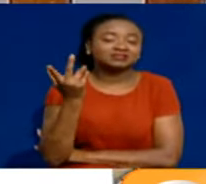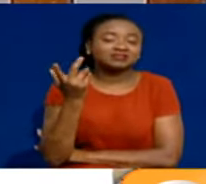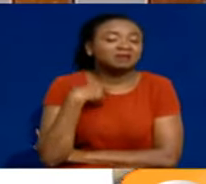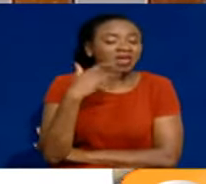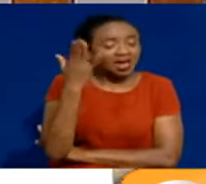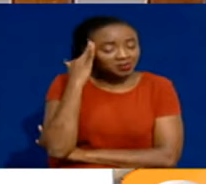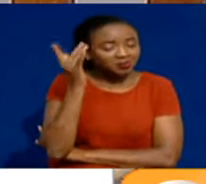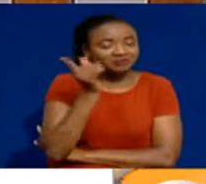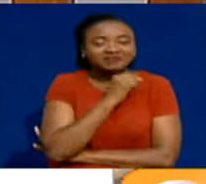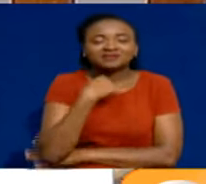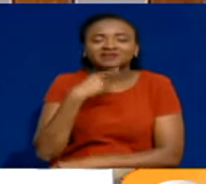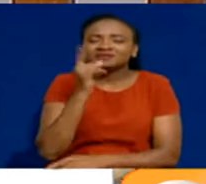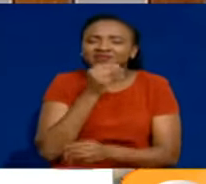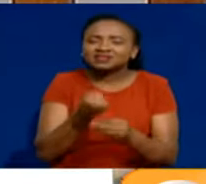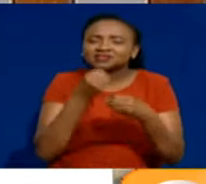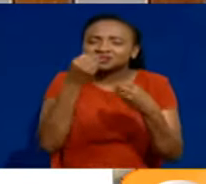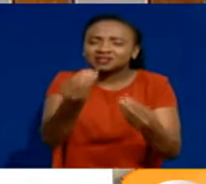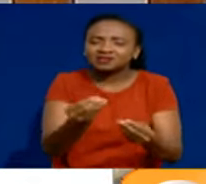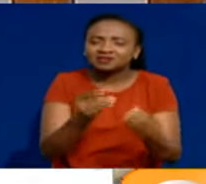sure.